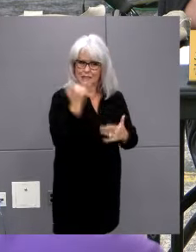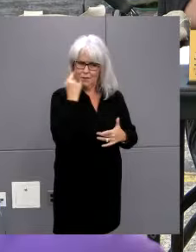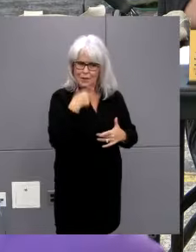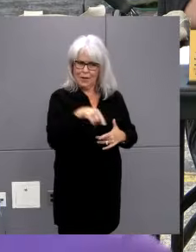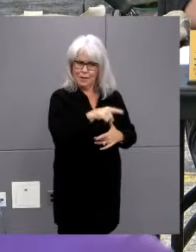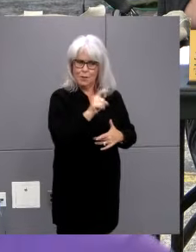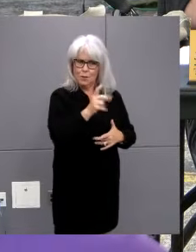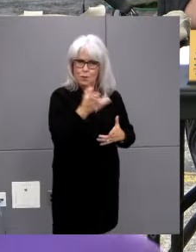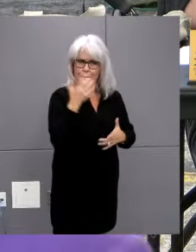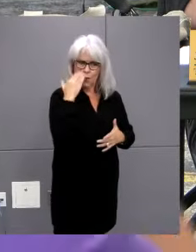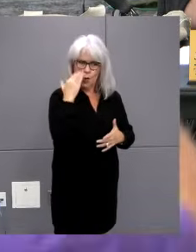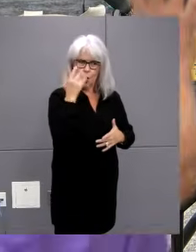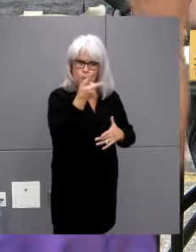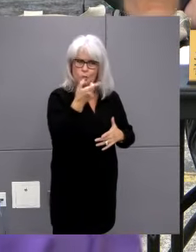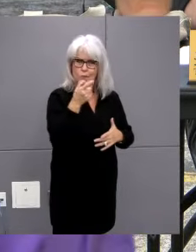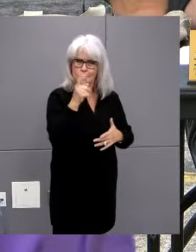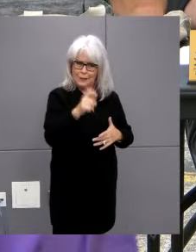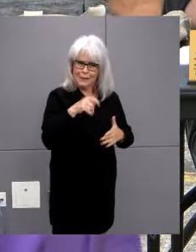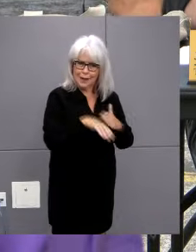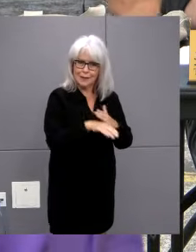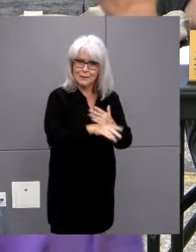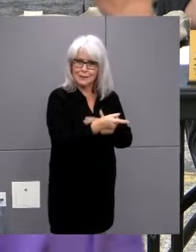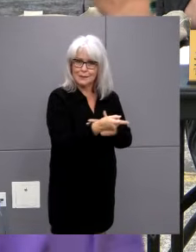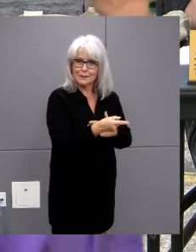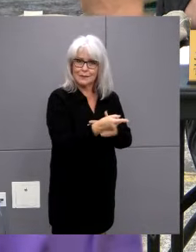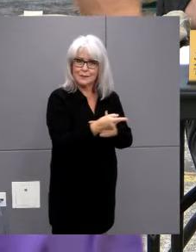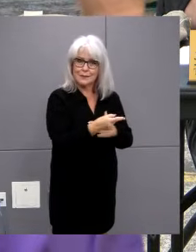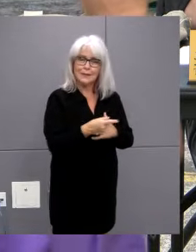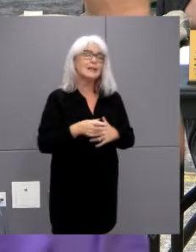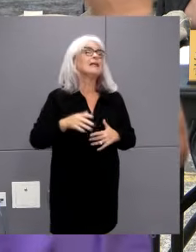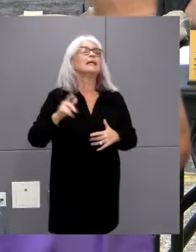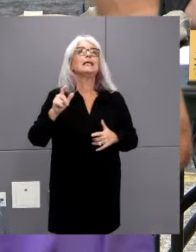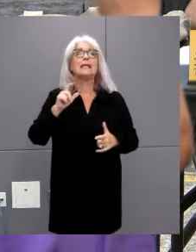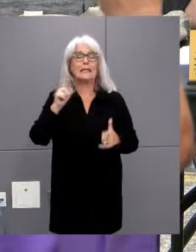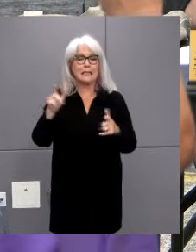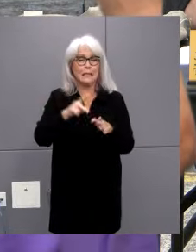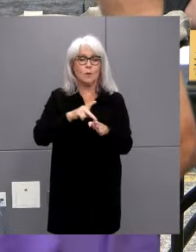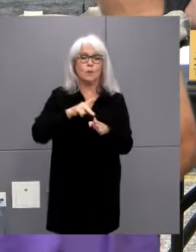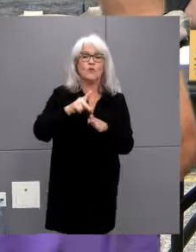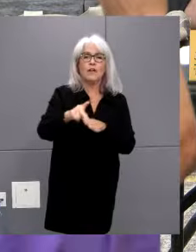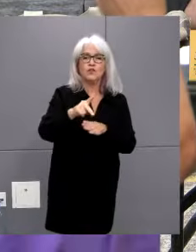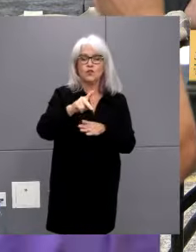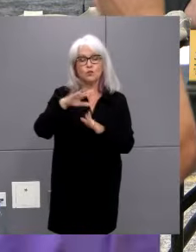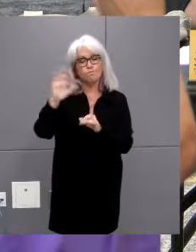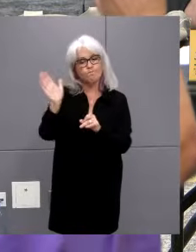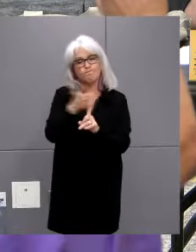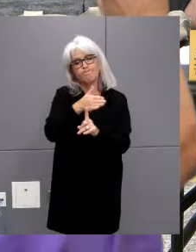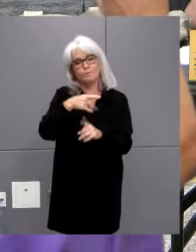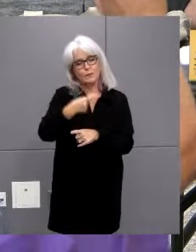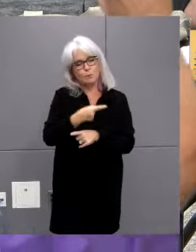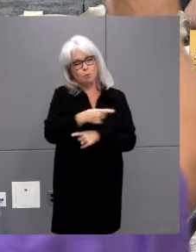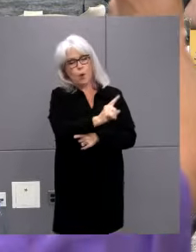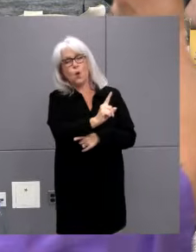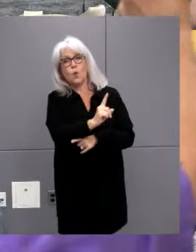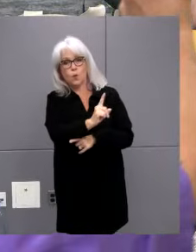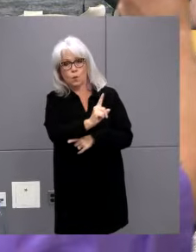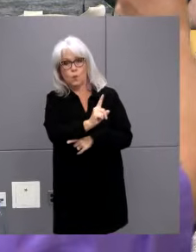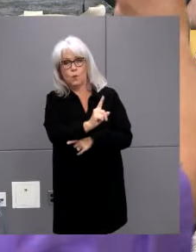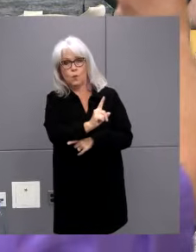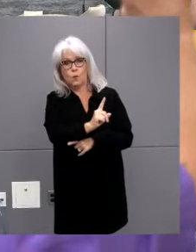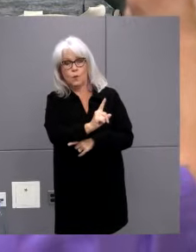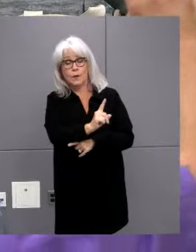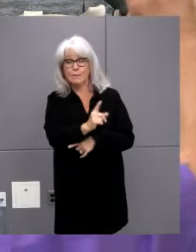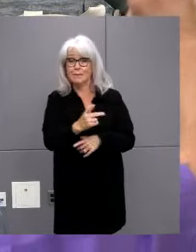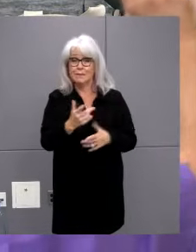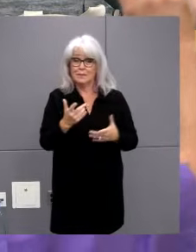know. It is a professional slap in the face. And whether it's warranted